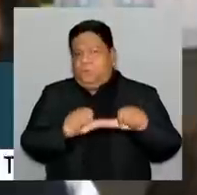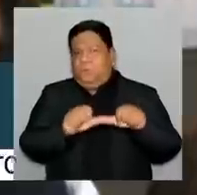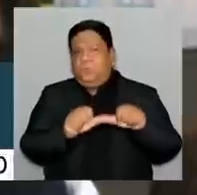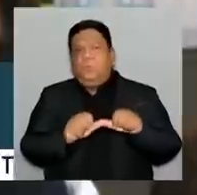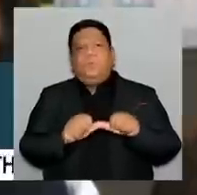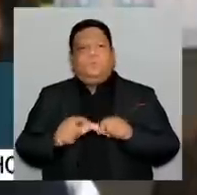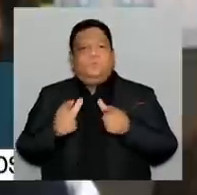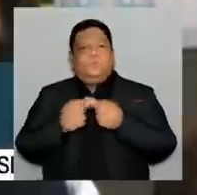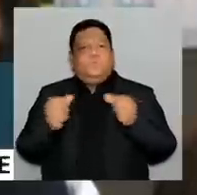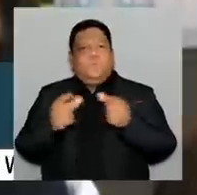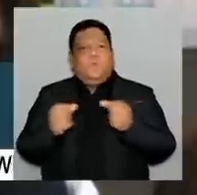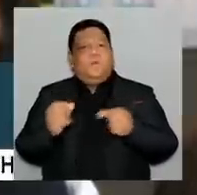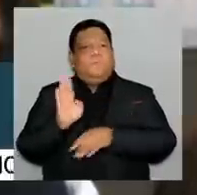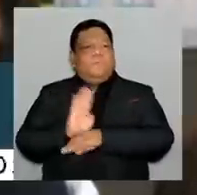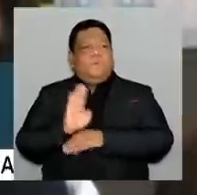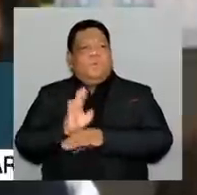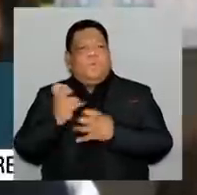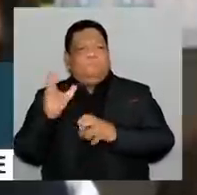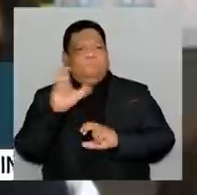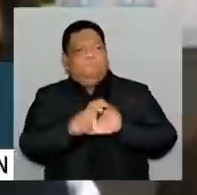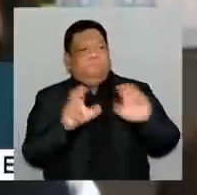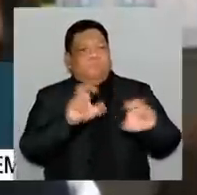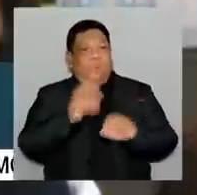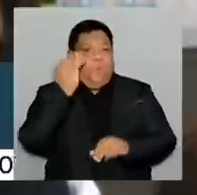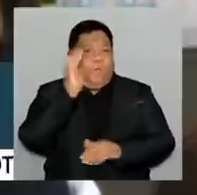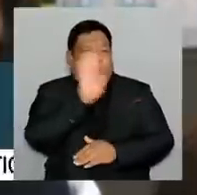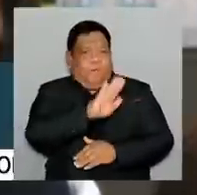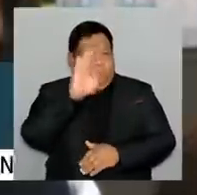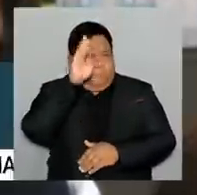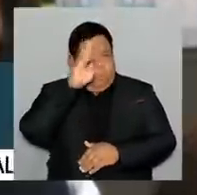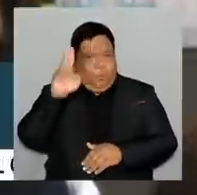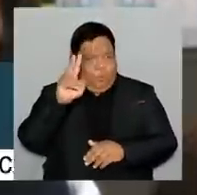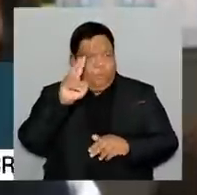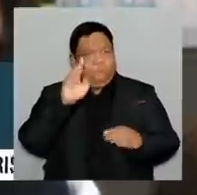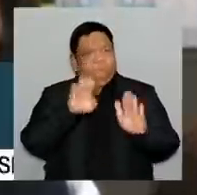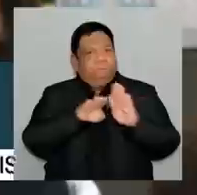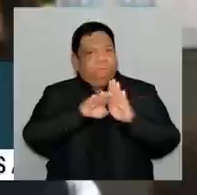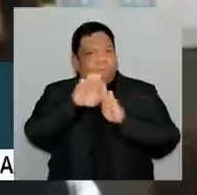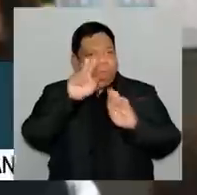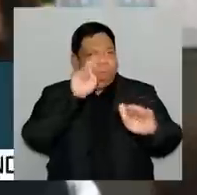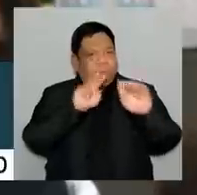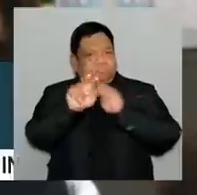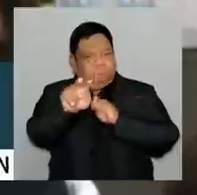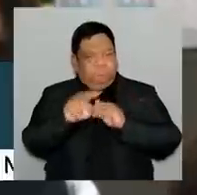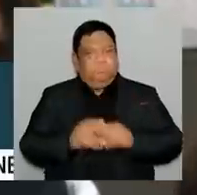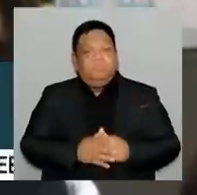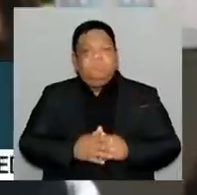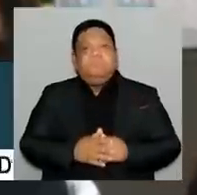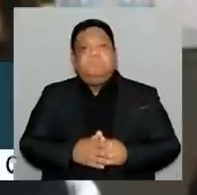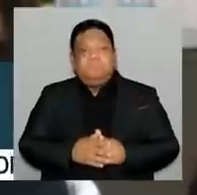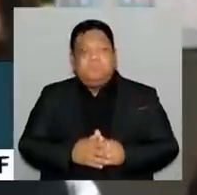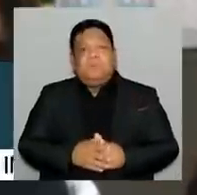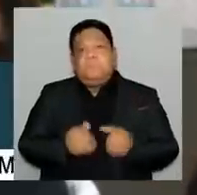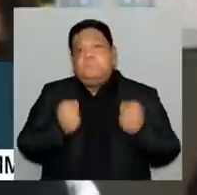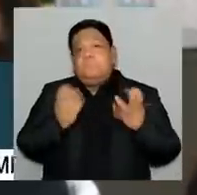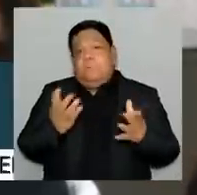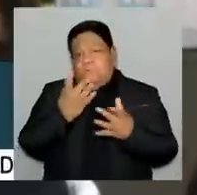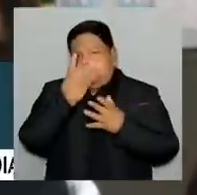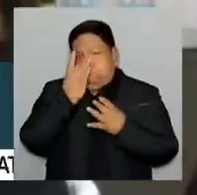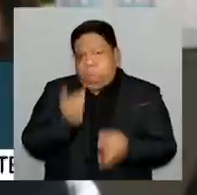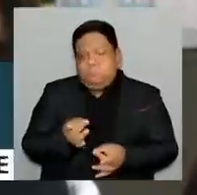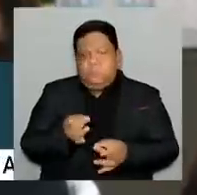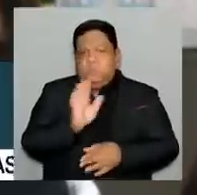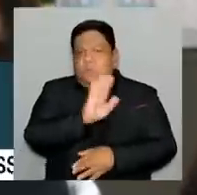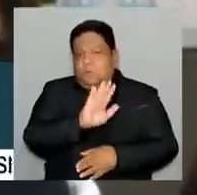Japanese businessmen due to the Marcos administration's economic growth projections. Many are also interested in the government's